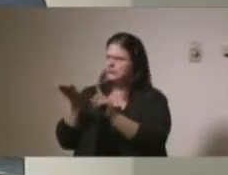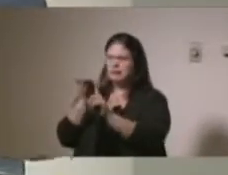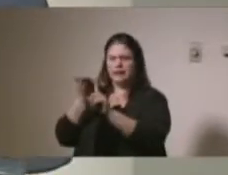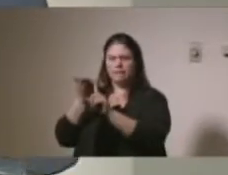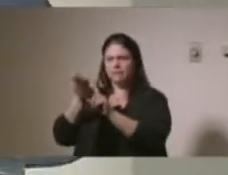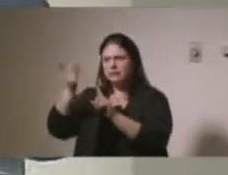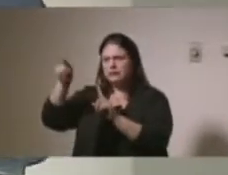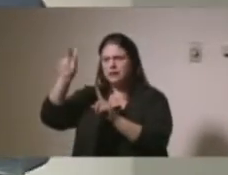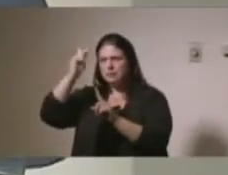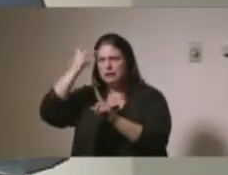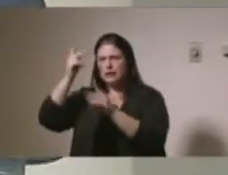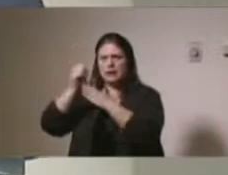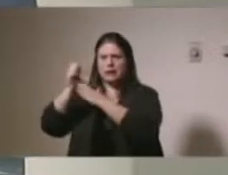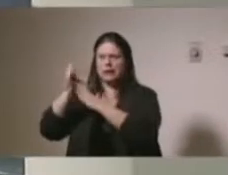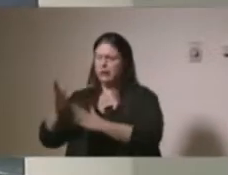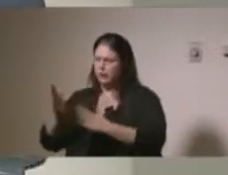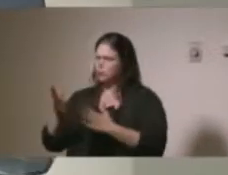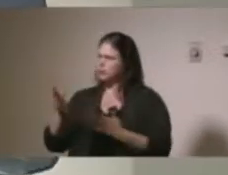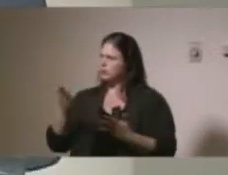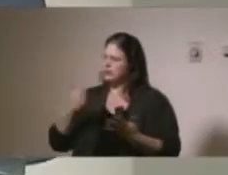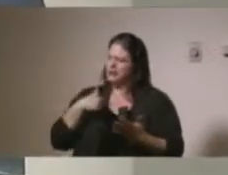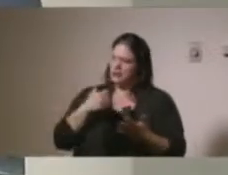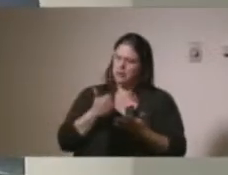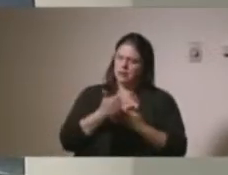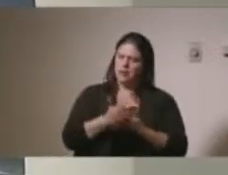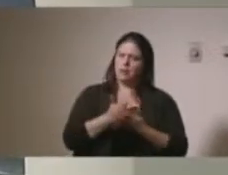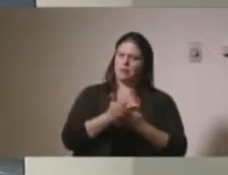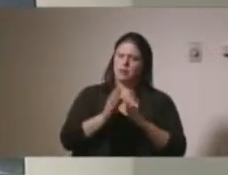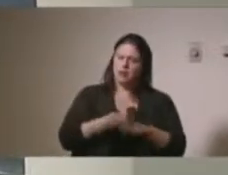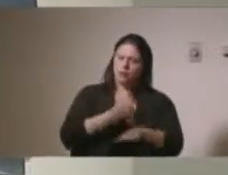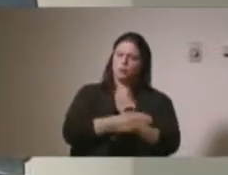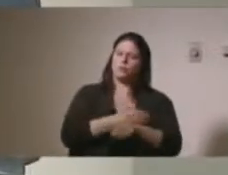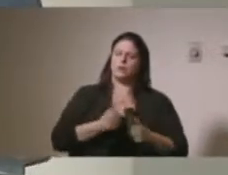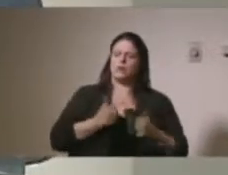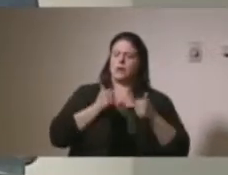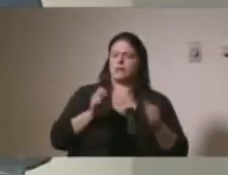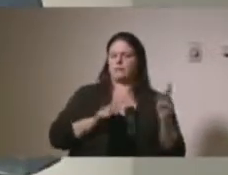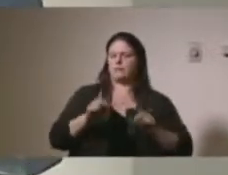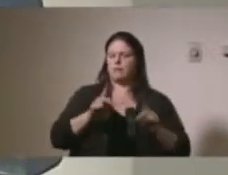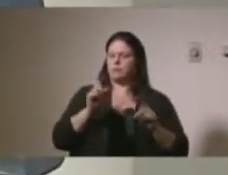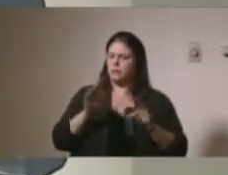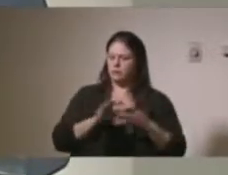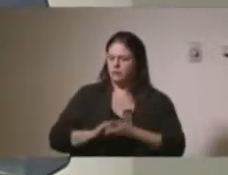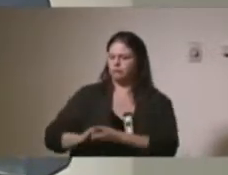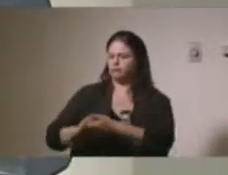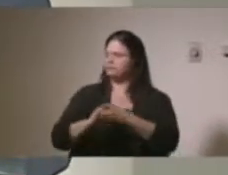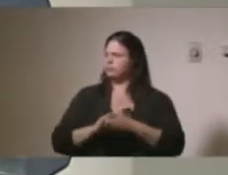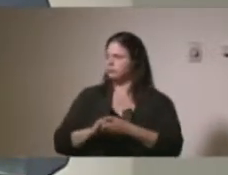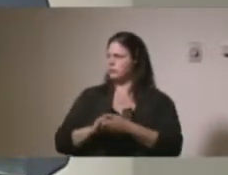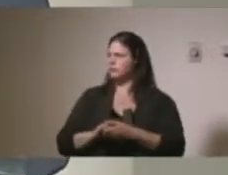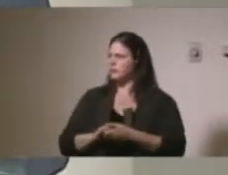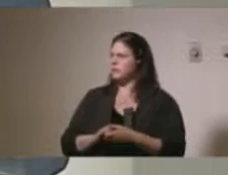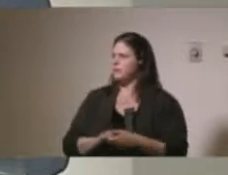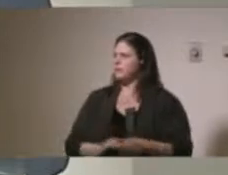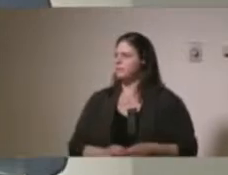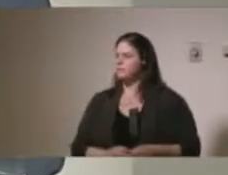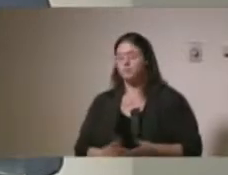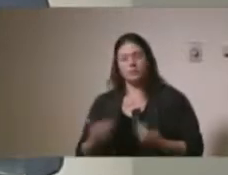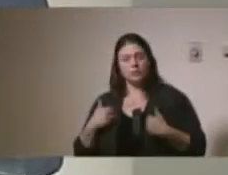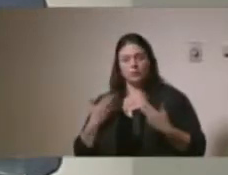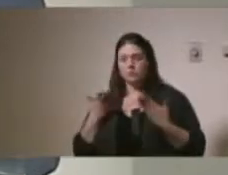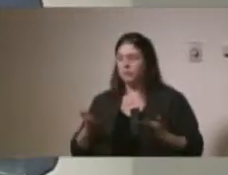all the people trying to have a better world can link together. And I think the fight we're in, so we will be